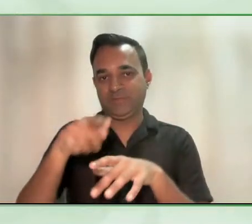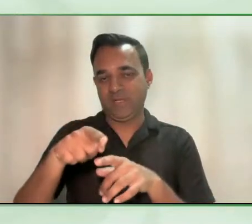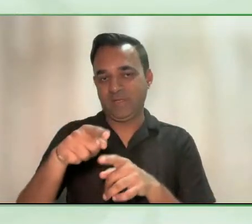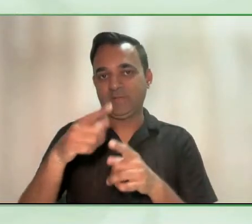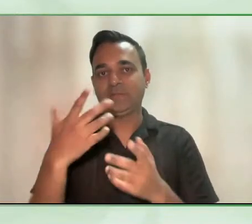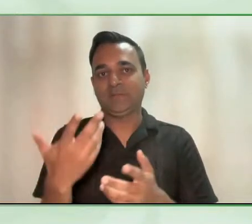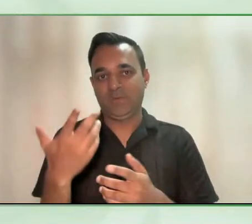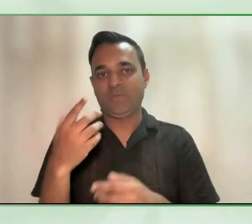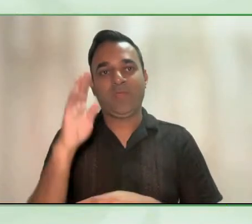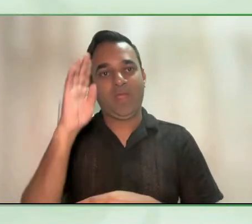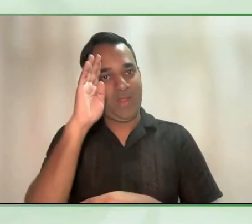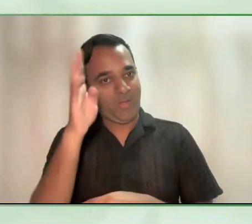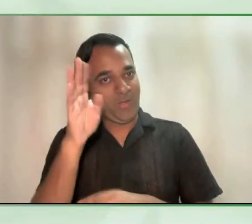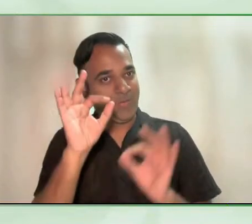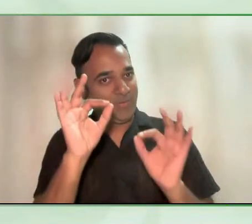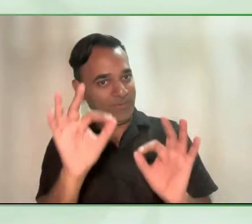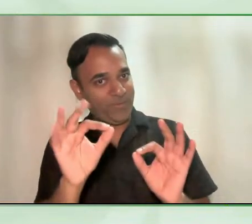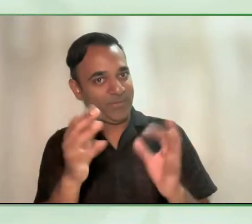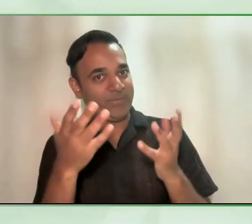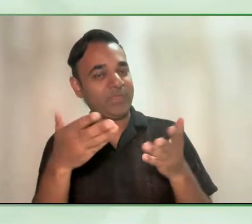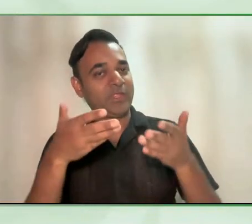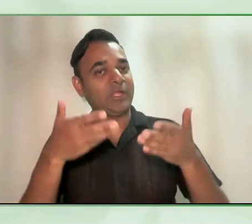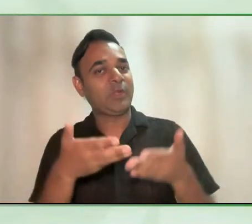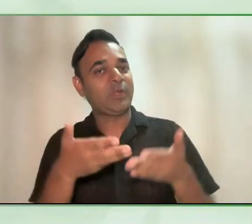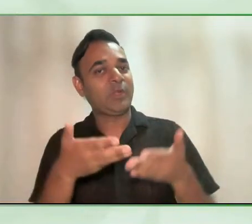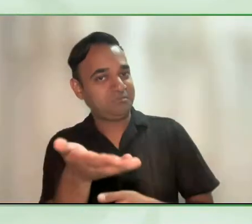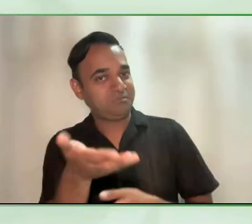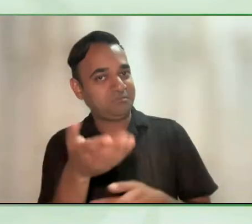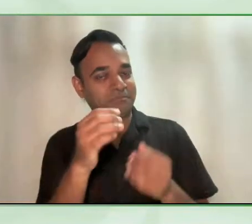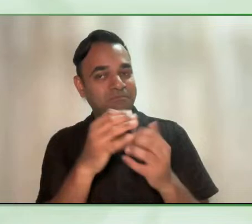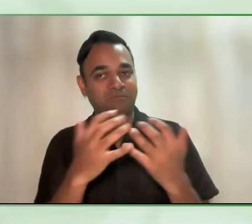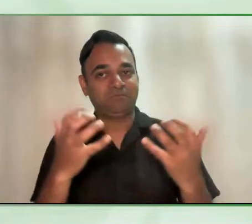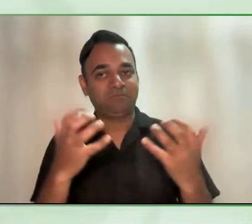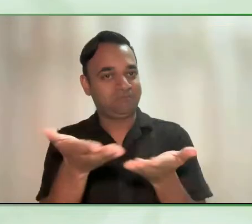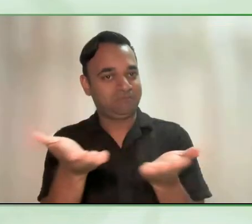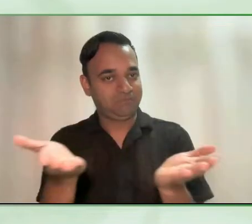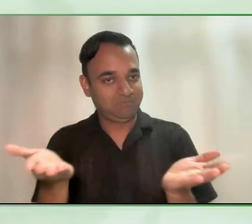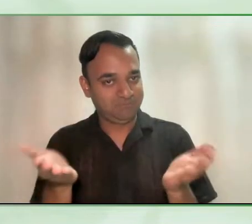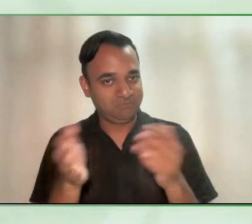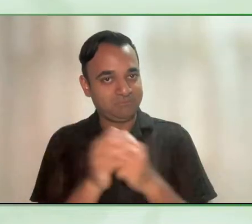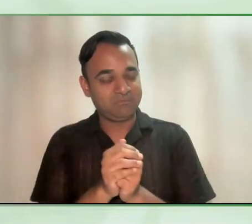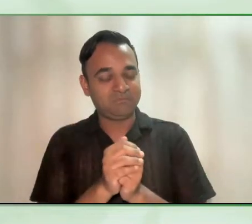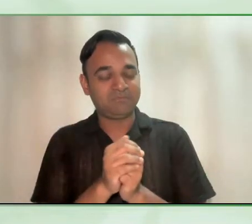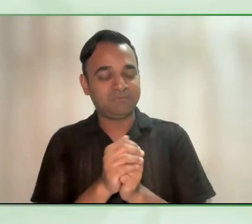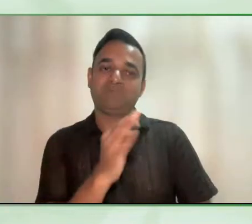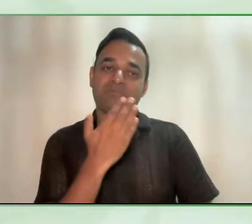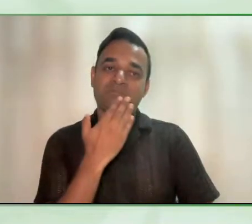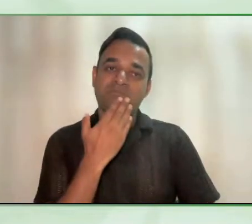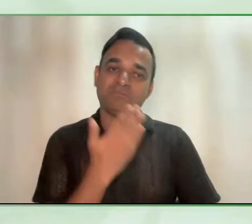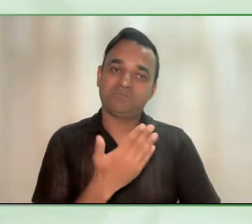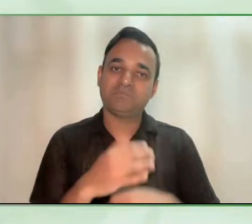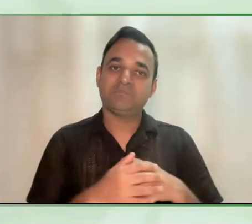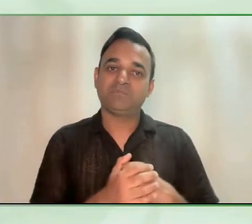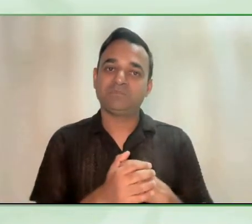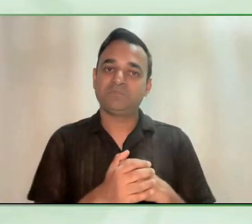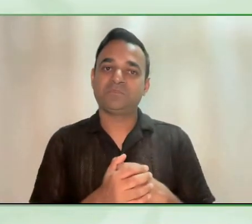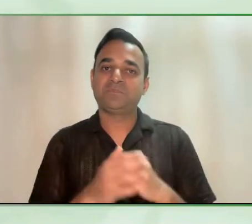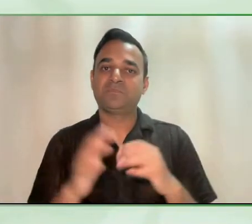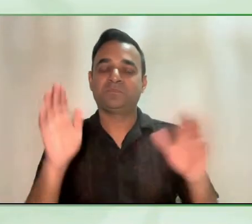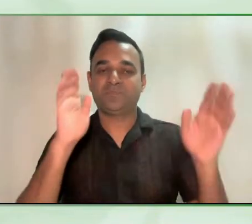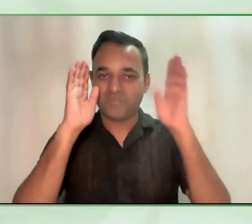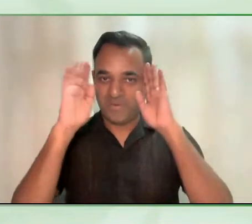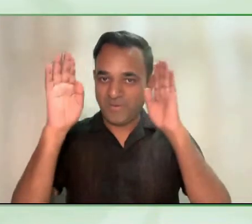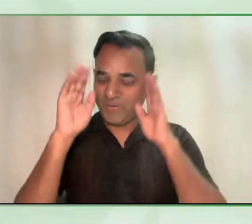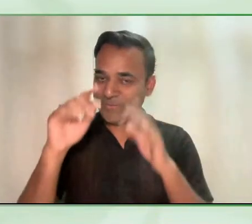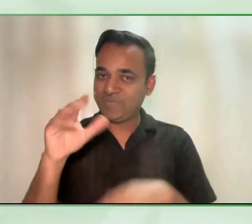Sure. Thank you, Niels, and hello to everybody at the Zero Project. I'm sorry not to be able to be there,